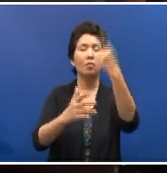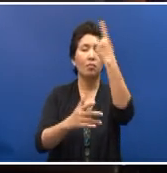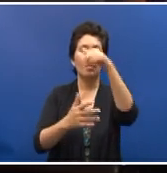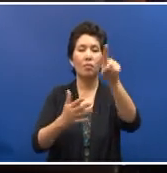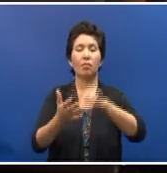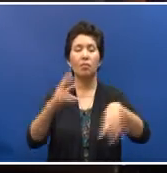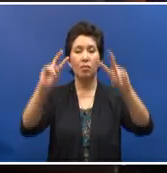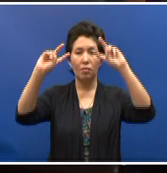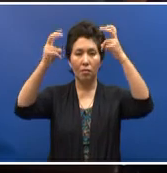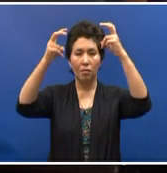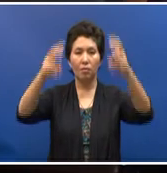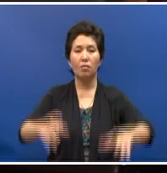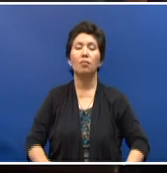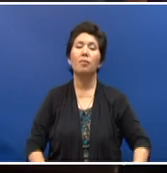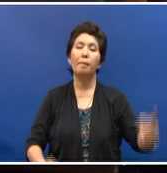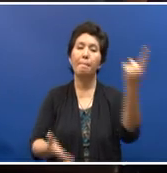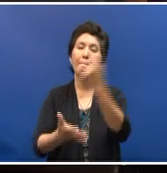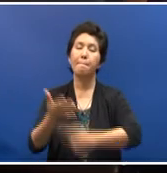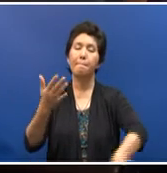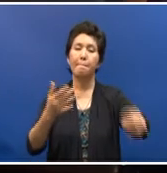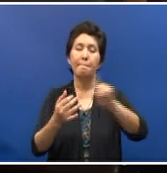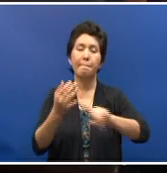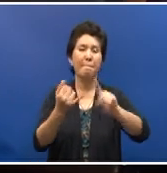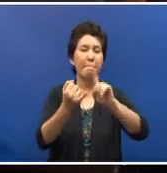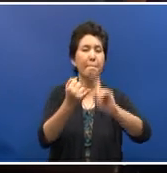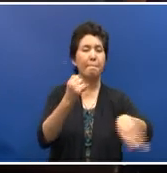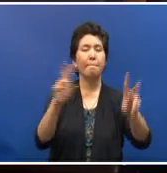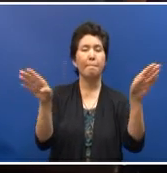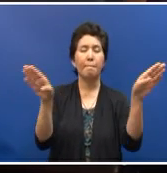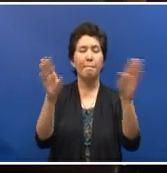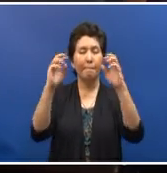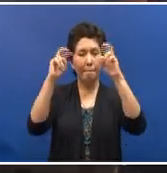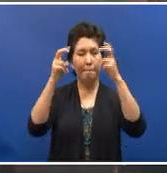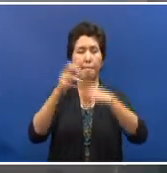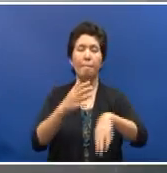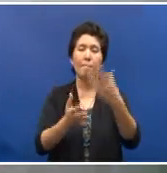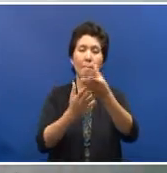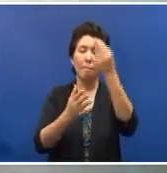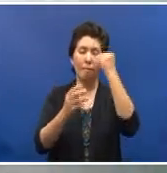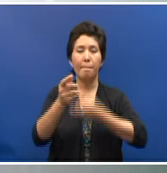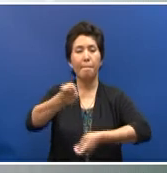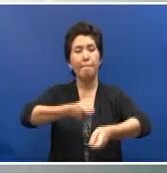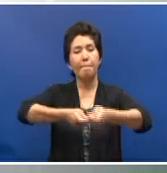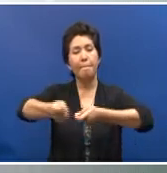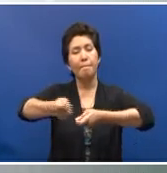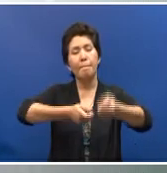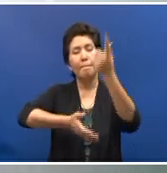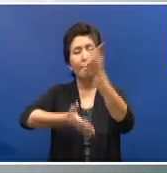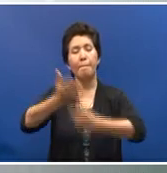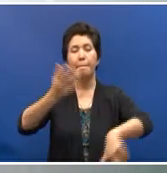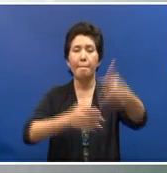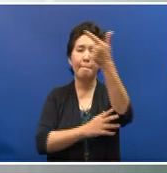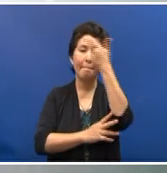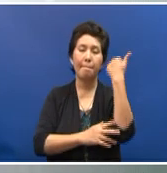topic. By the end of this topic, the learners should be able to explain what are the